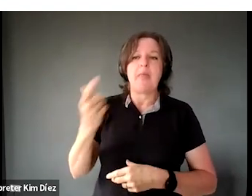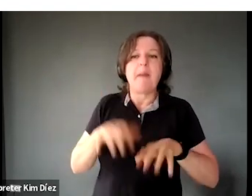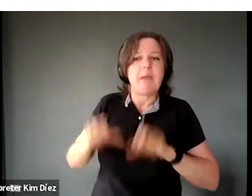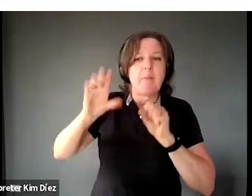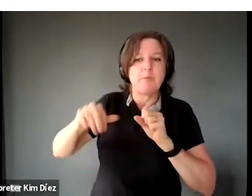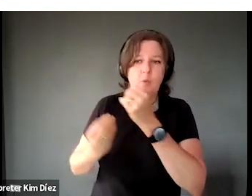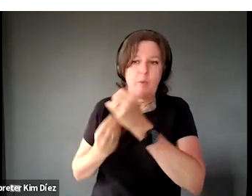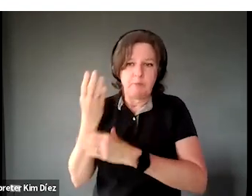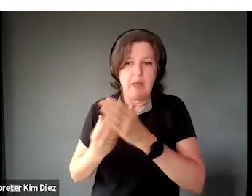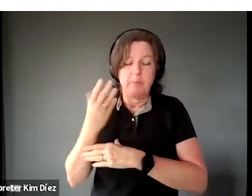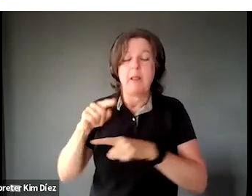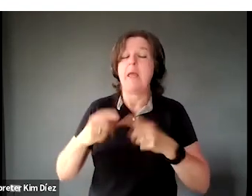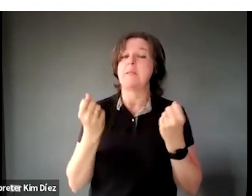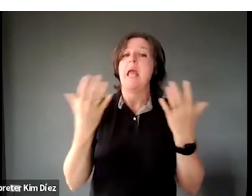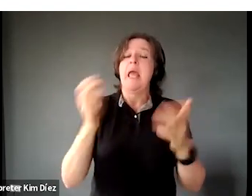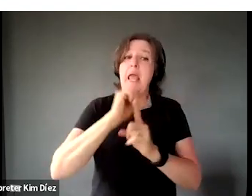by the plant.